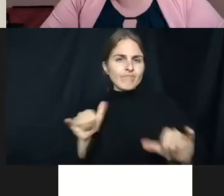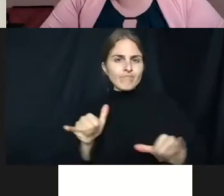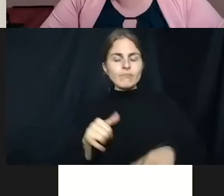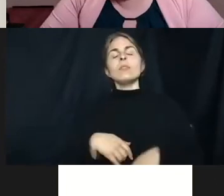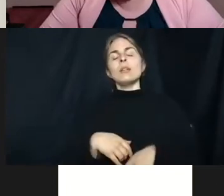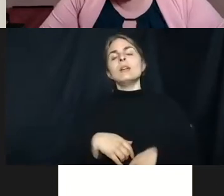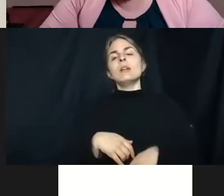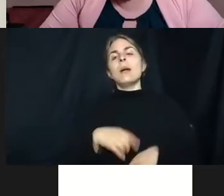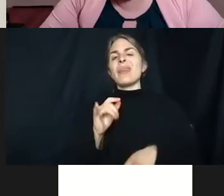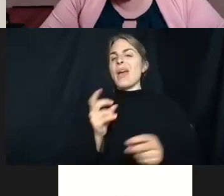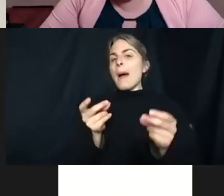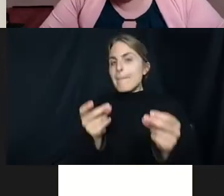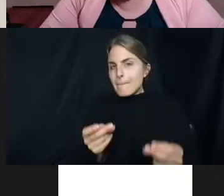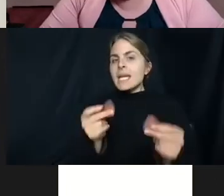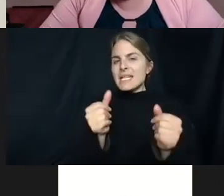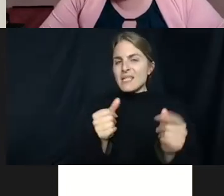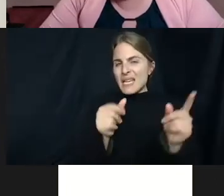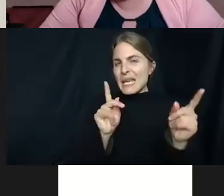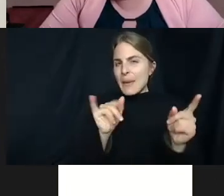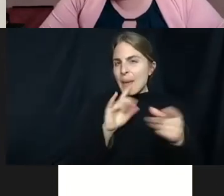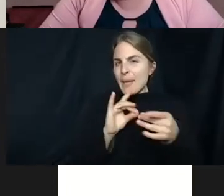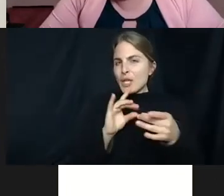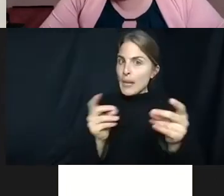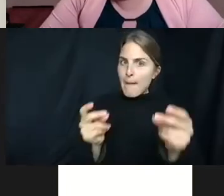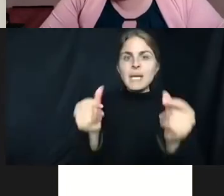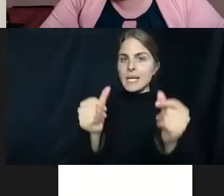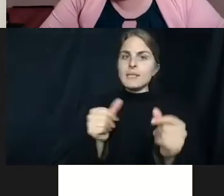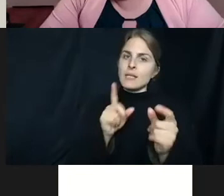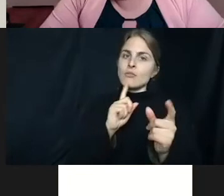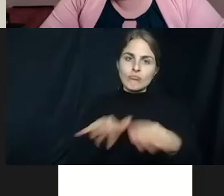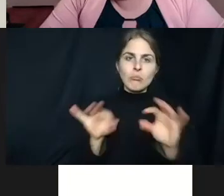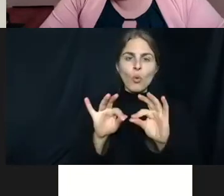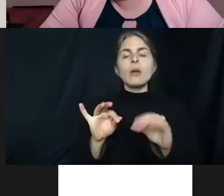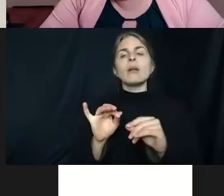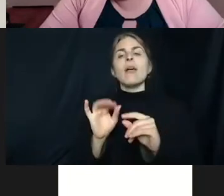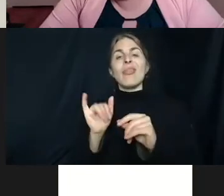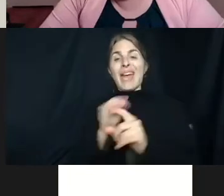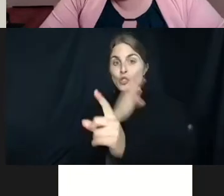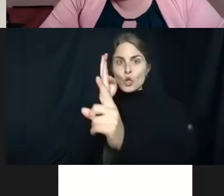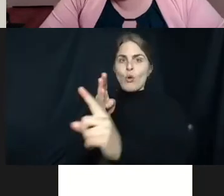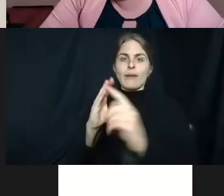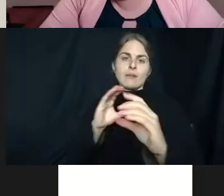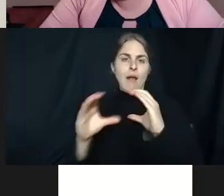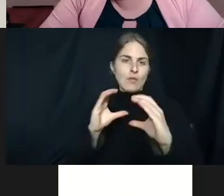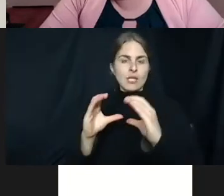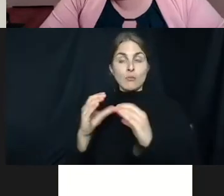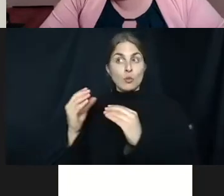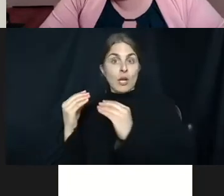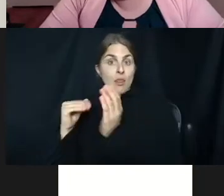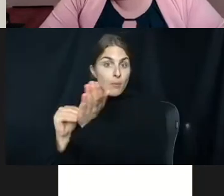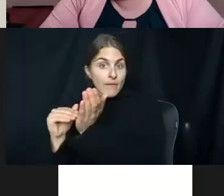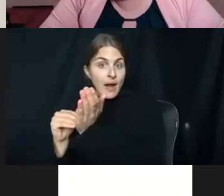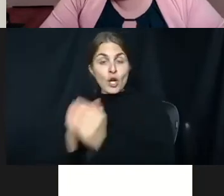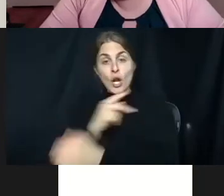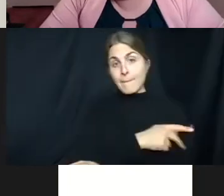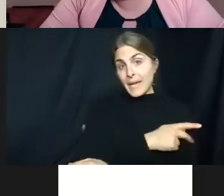to that immediacy piece that Kimmie was alluding to, is that direct conversation between provider and patient